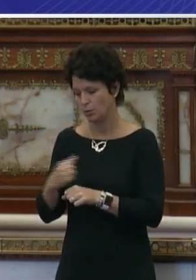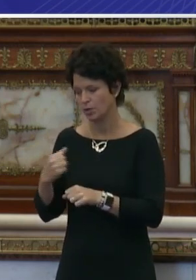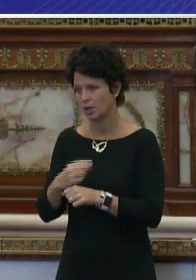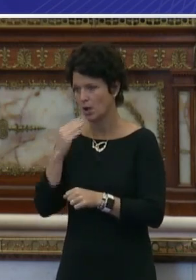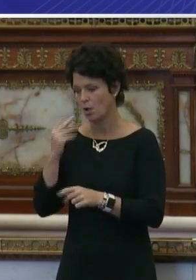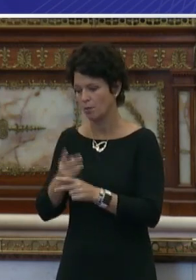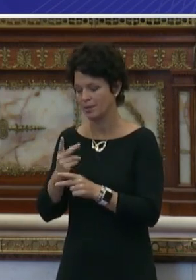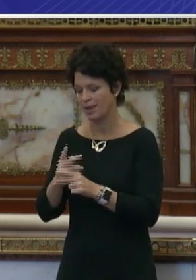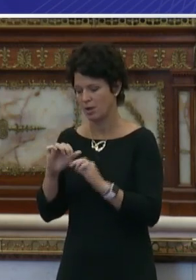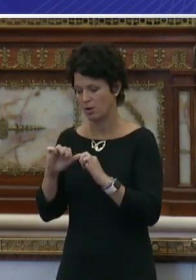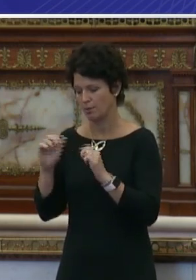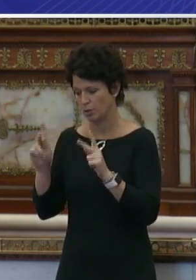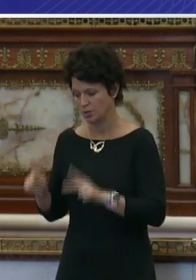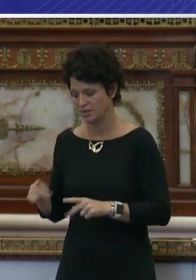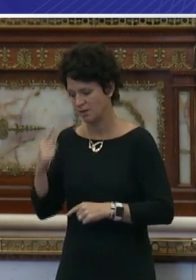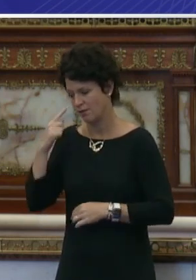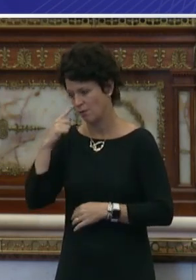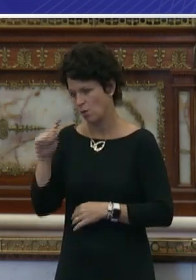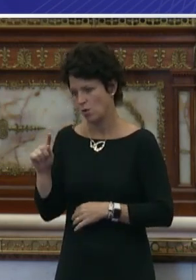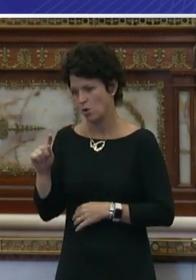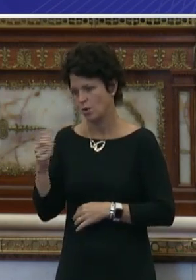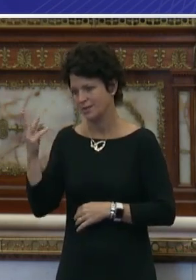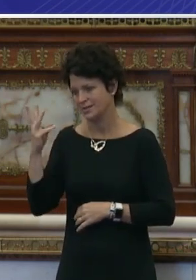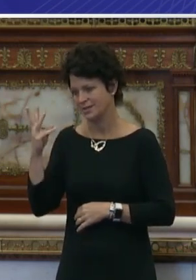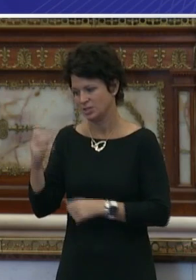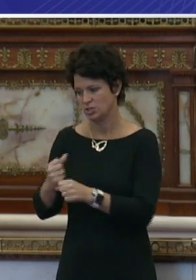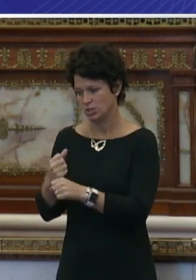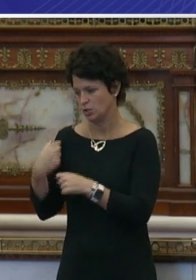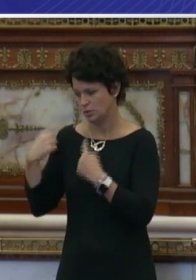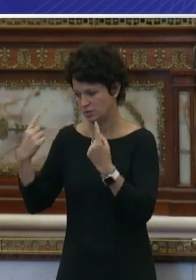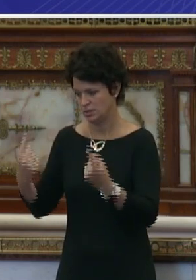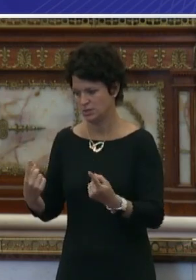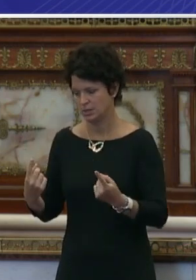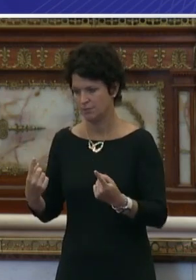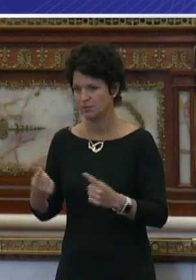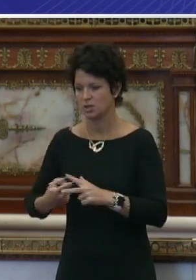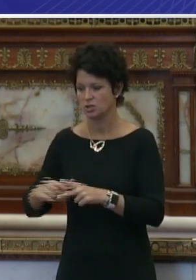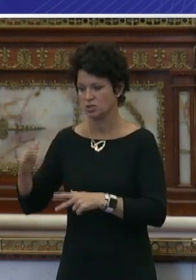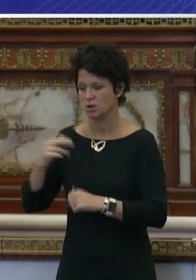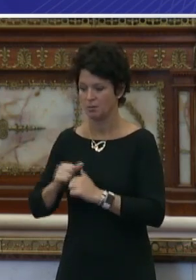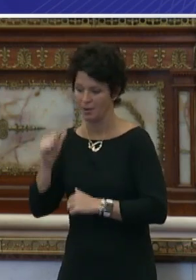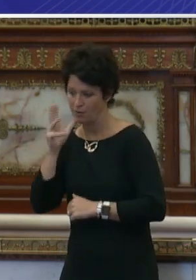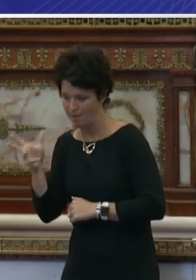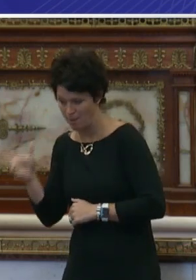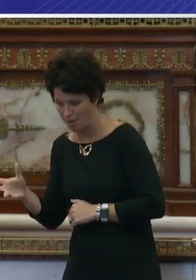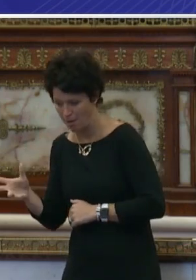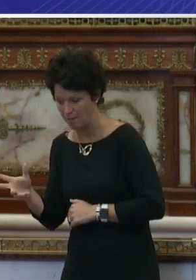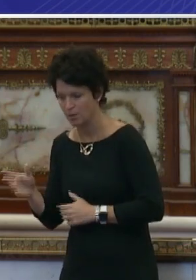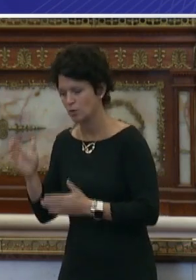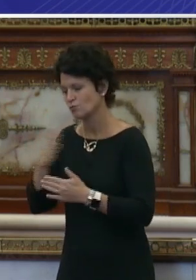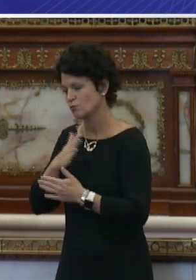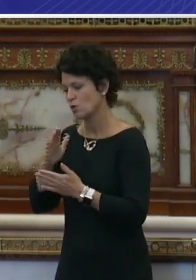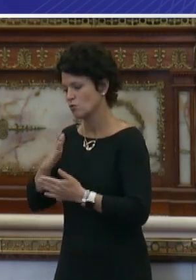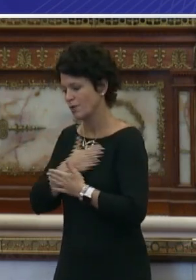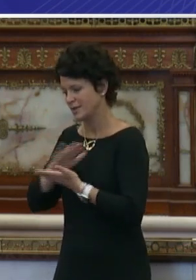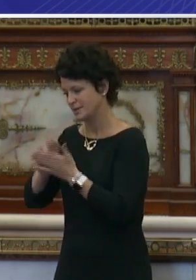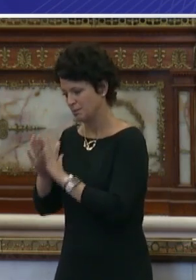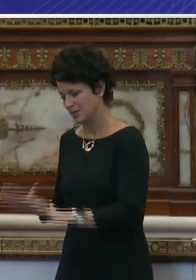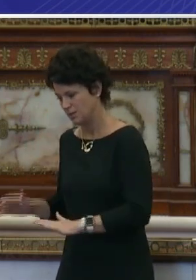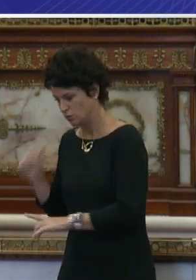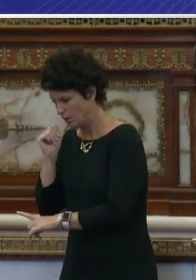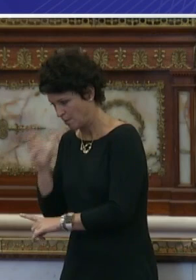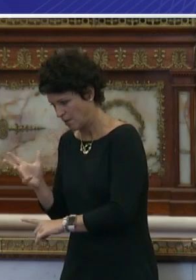a home health care agent for 6 years now. I started out with my grandma, may she rest in peace, and just